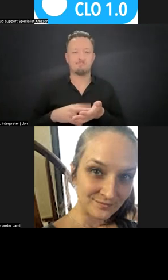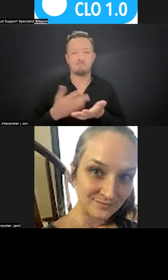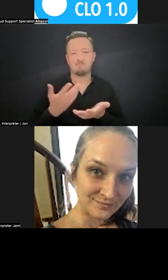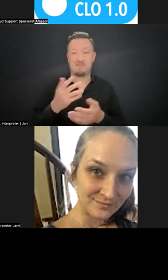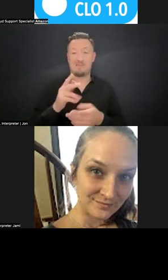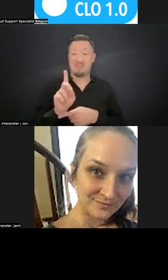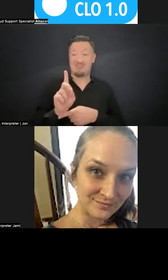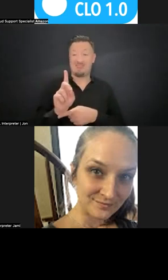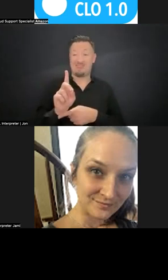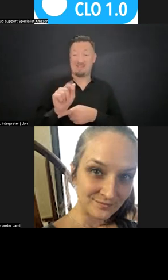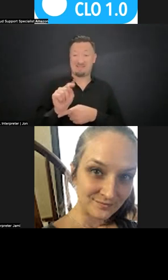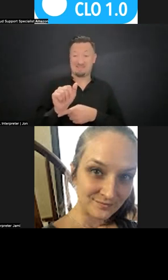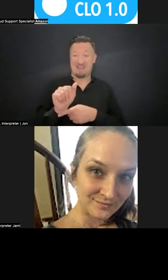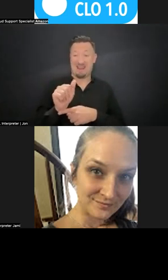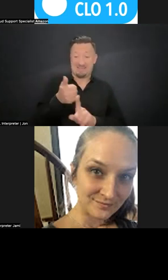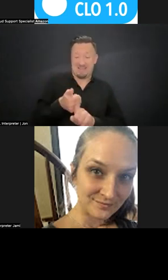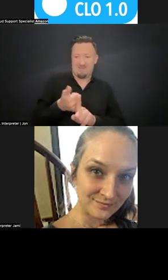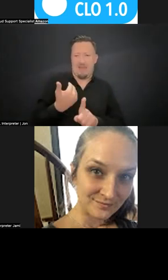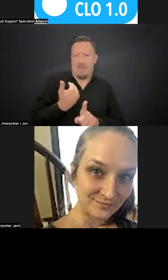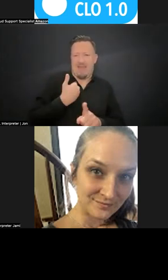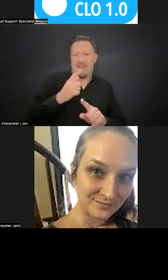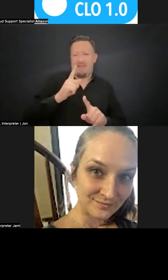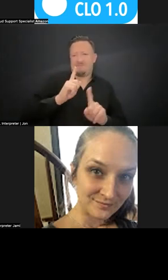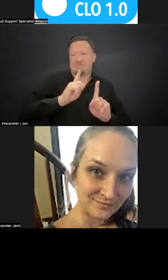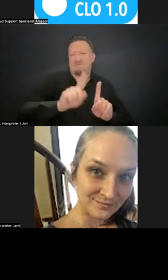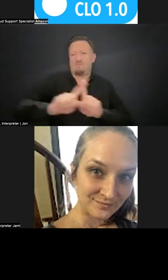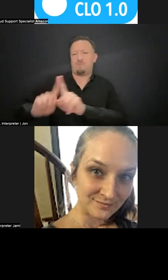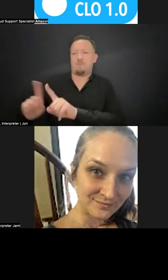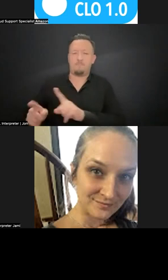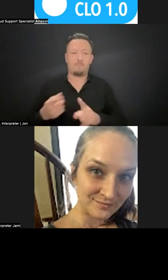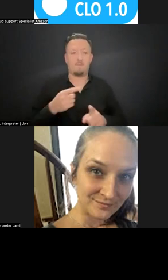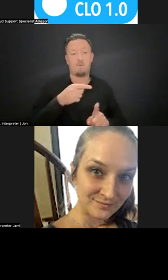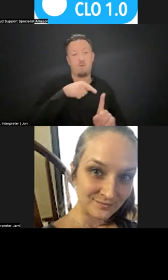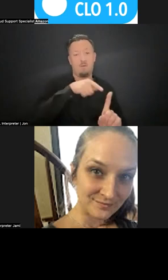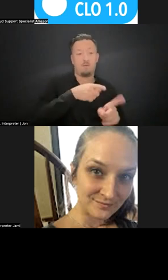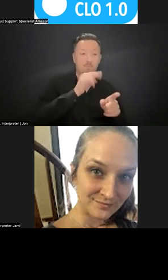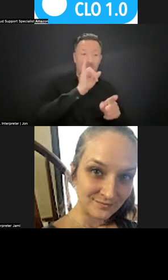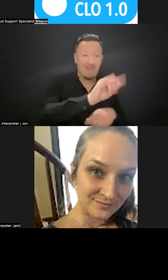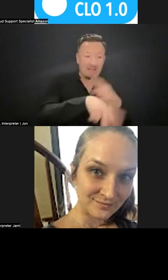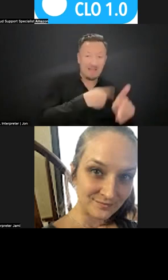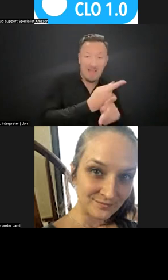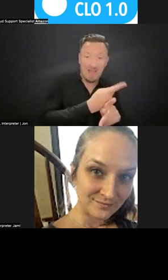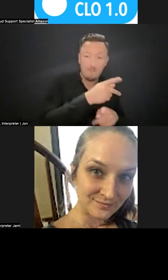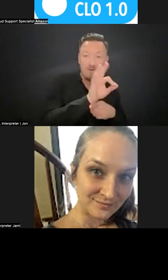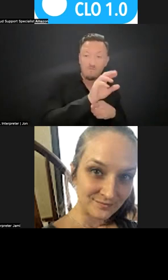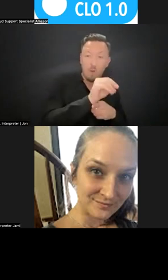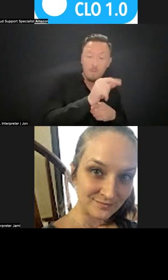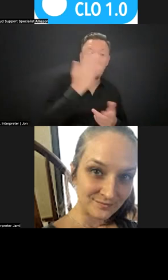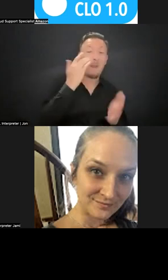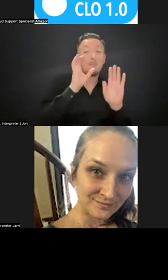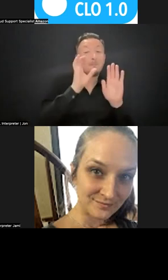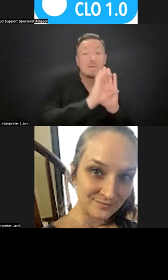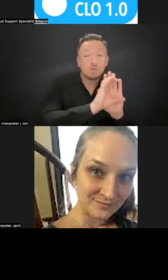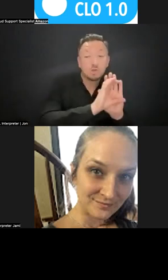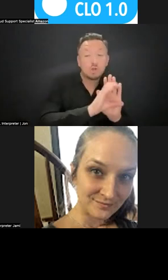vary. It could be in one format, it could be in another format, it could be text, image,